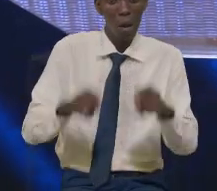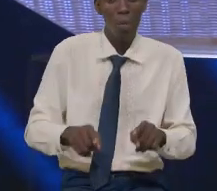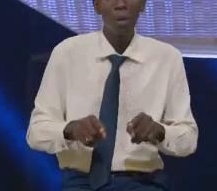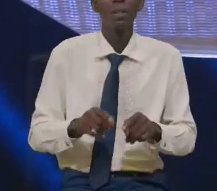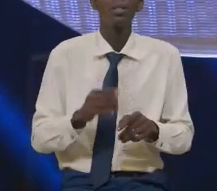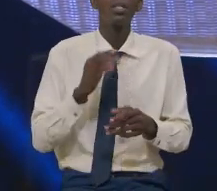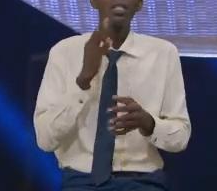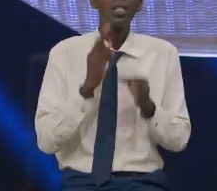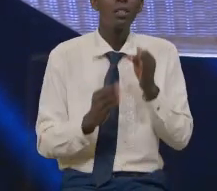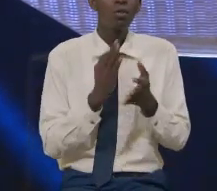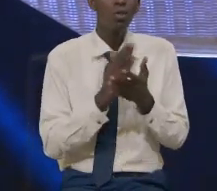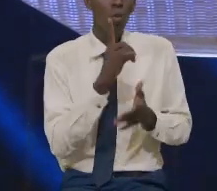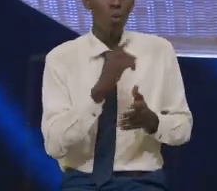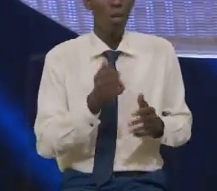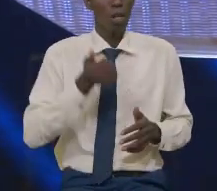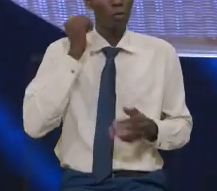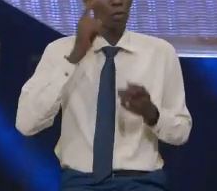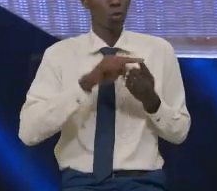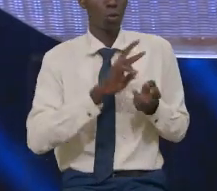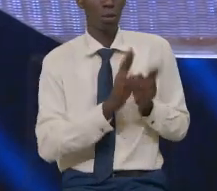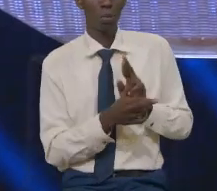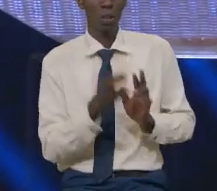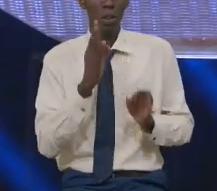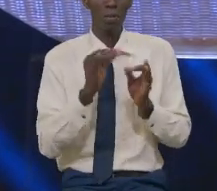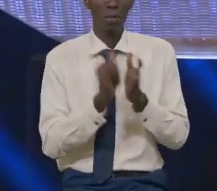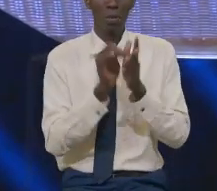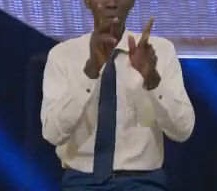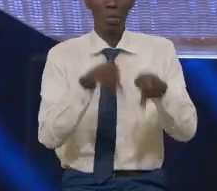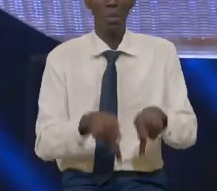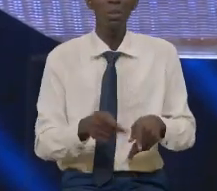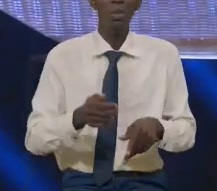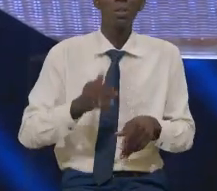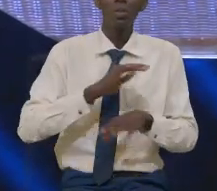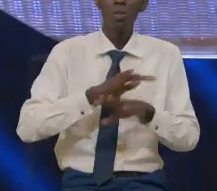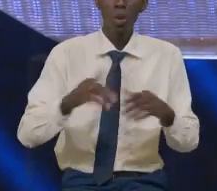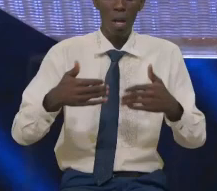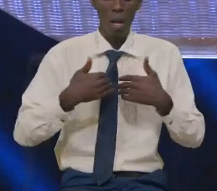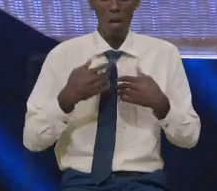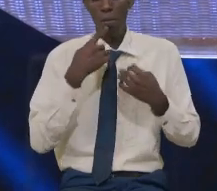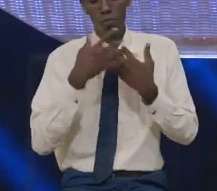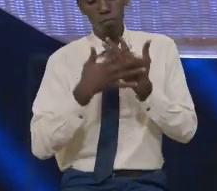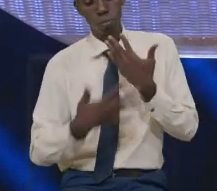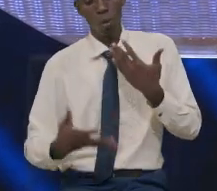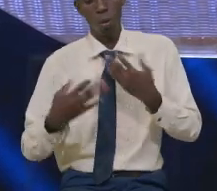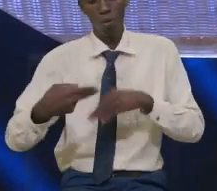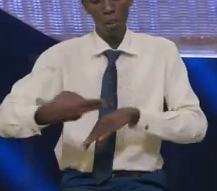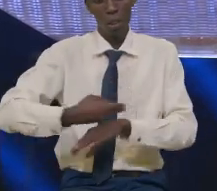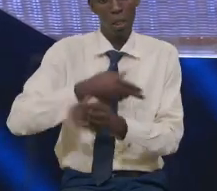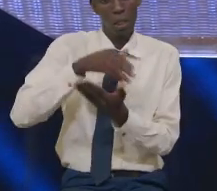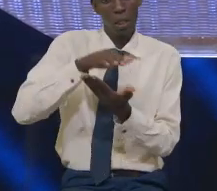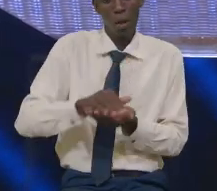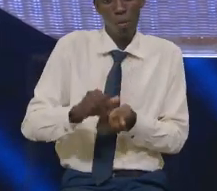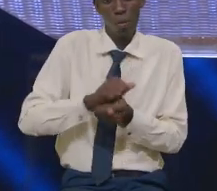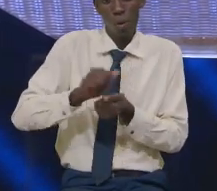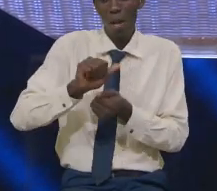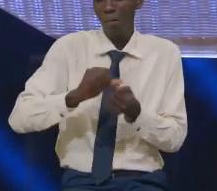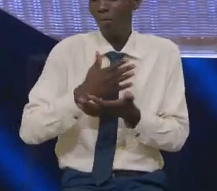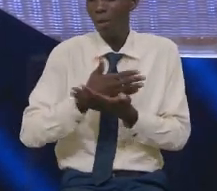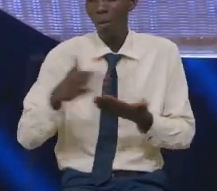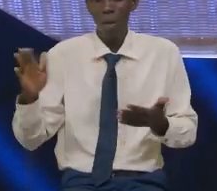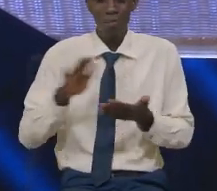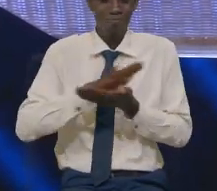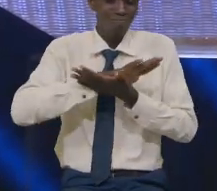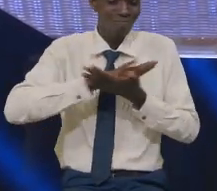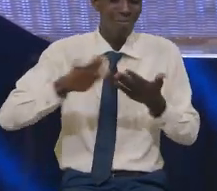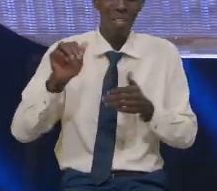somebody does not repent, if somebody does not have the blood of the Lamb washing everything away and clearing